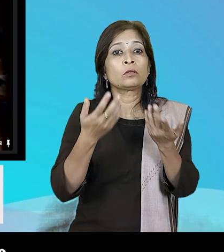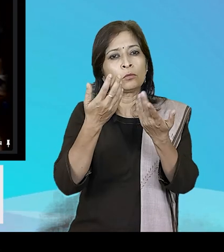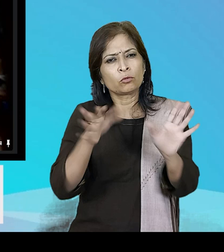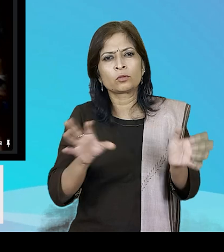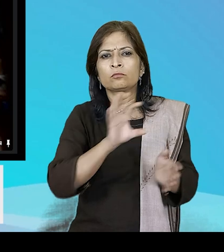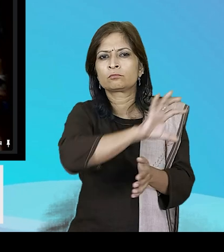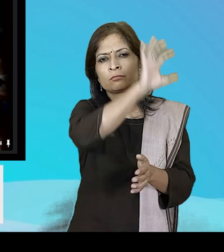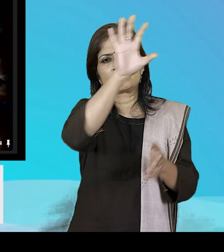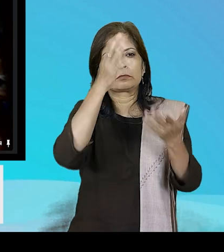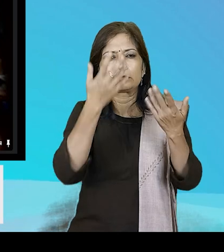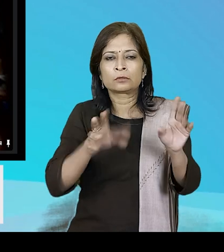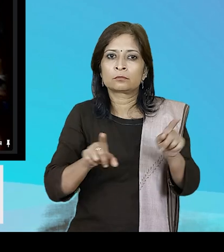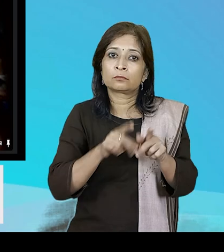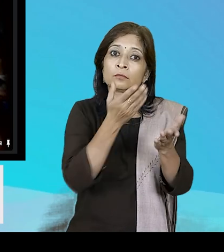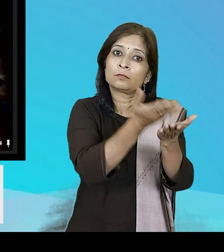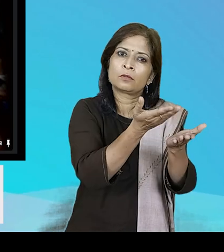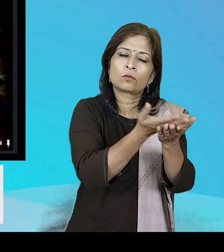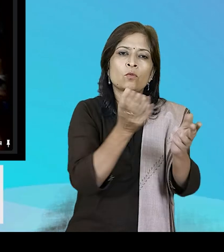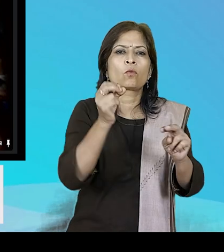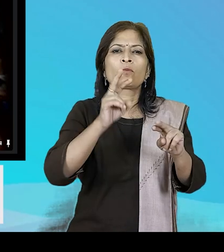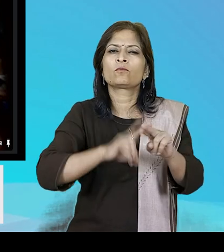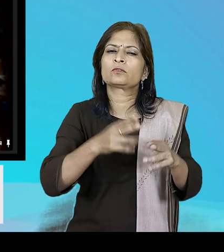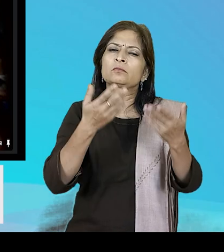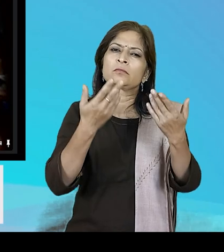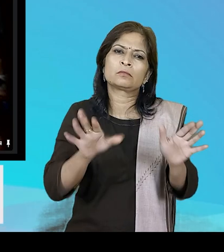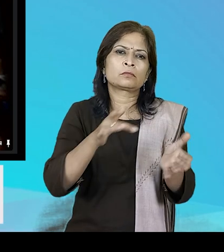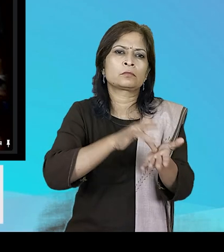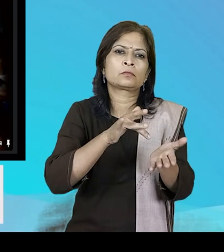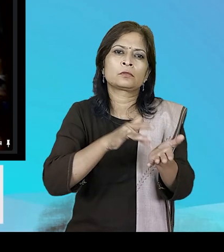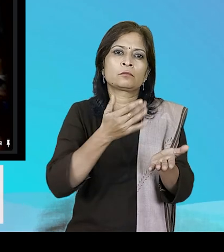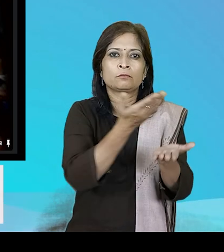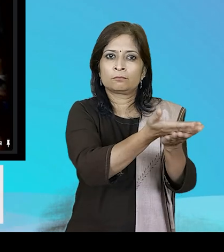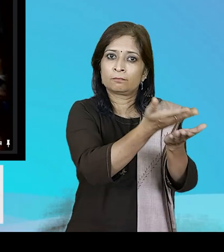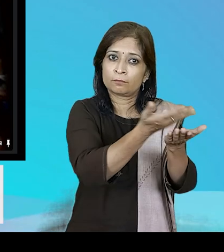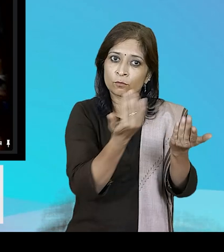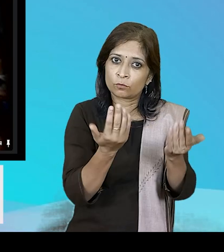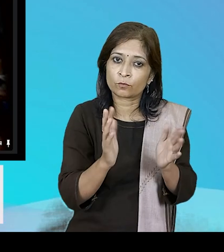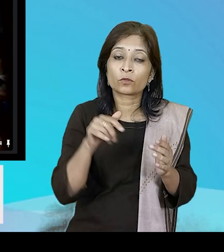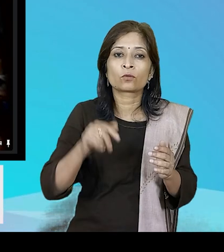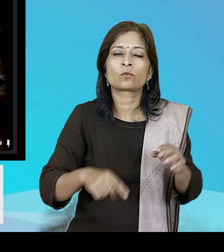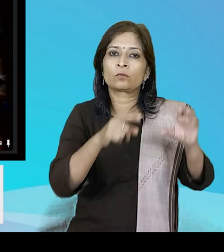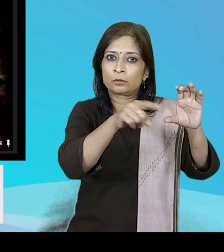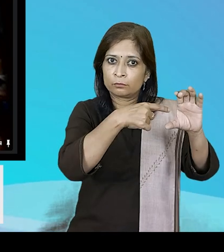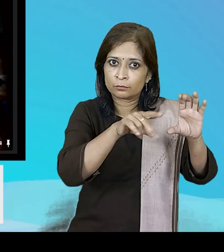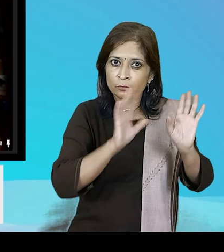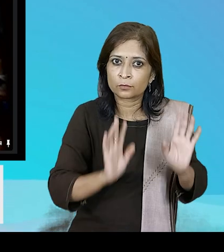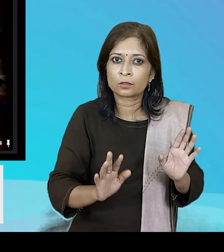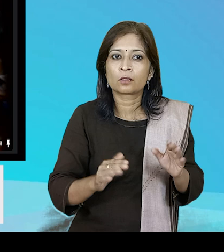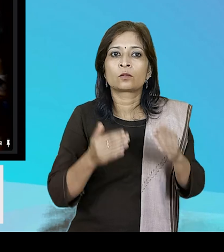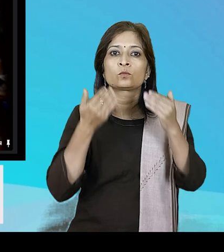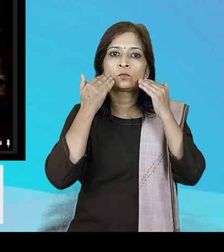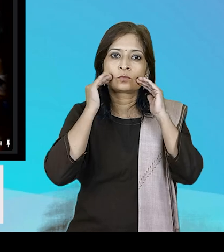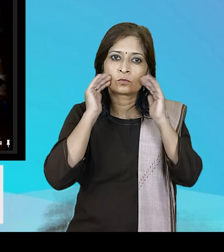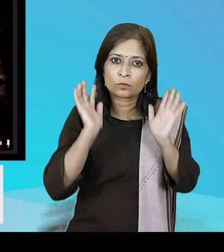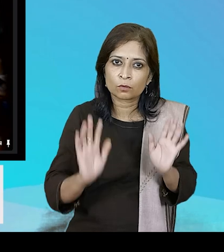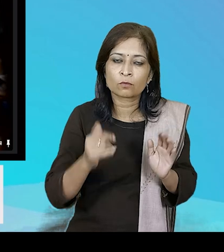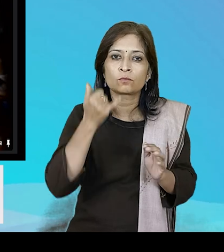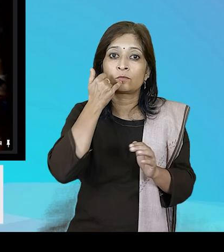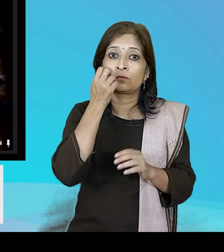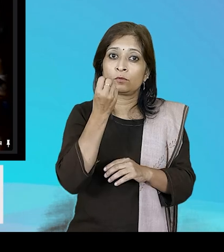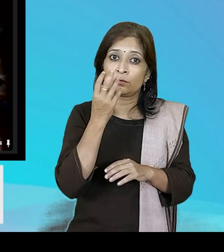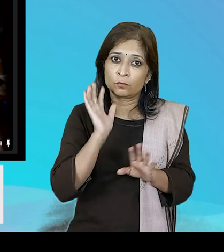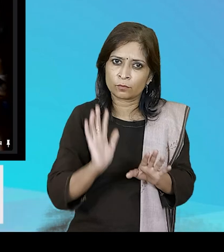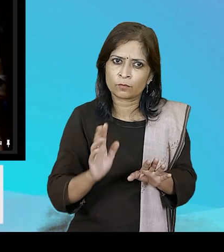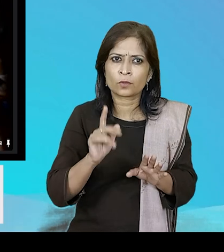apply anywhere scheme, so anyone can apply at any office. So we understand that email and phone and social media are better